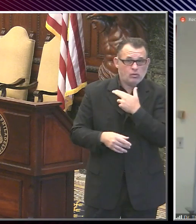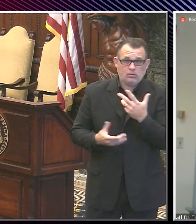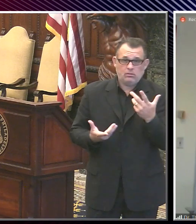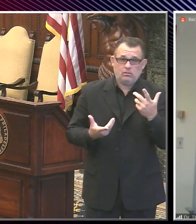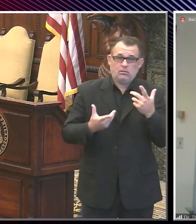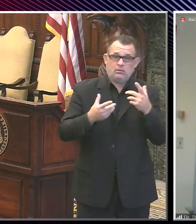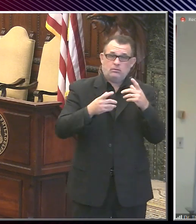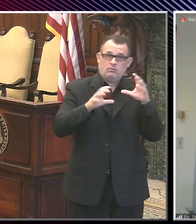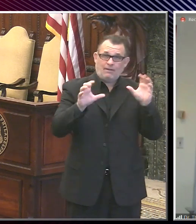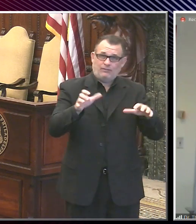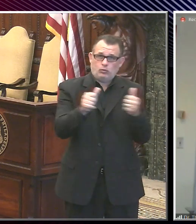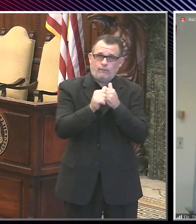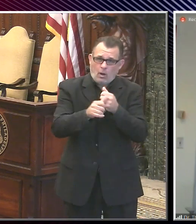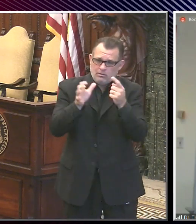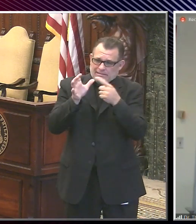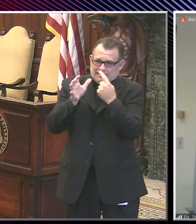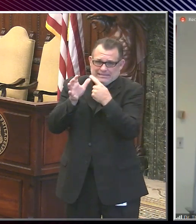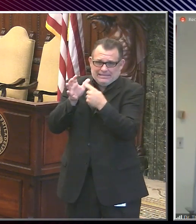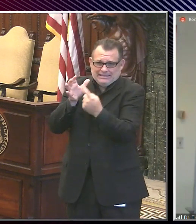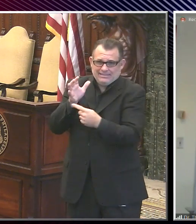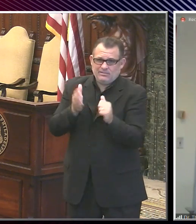do to have it be as safe as possible.